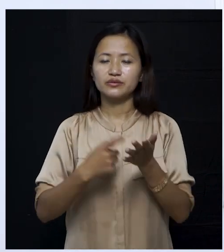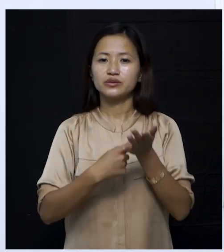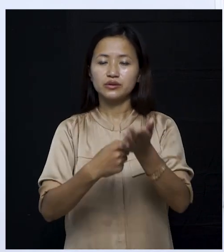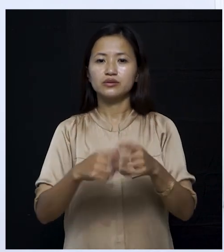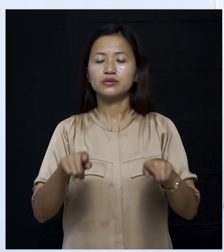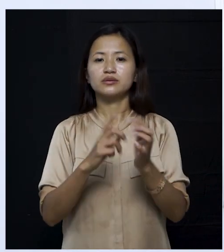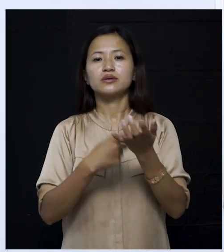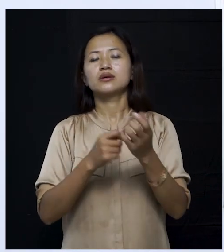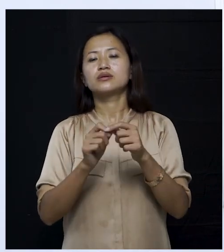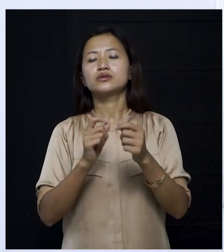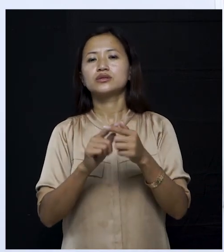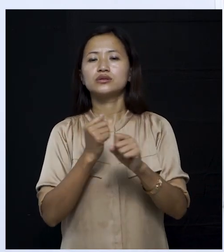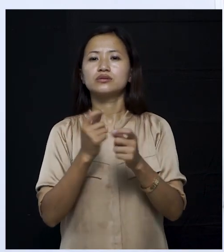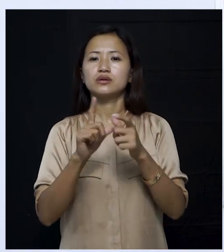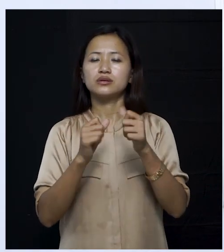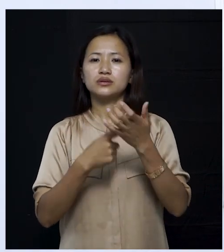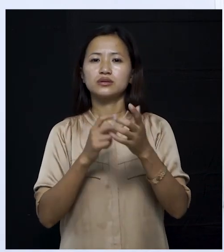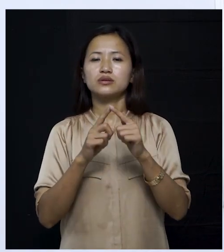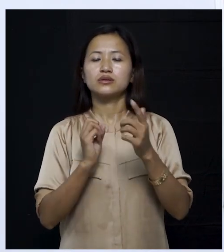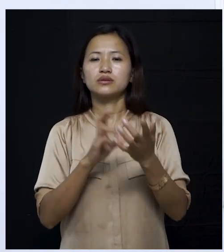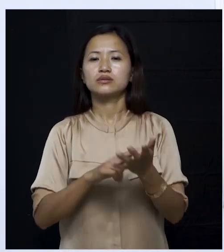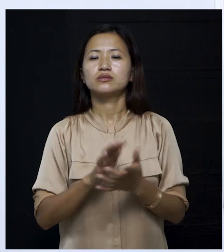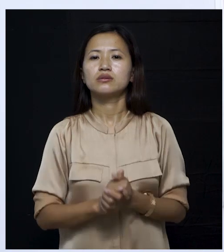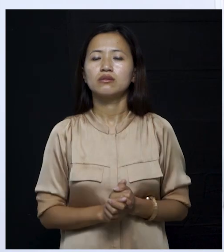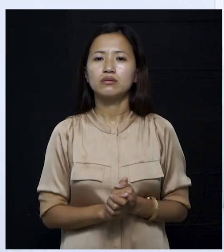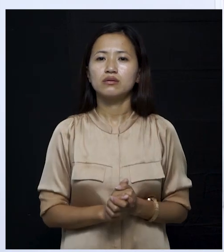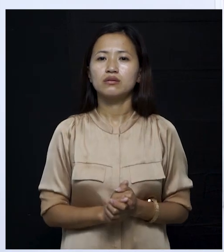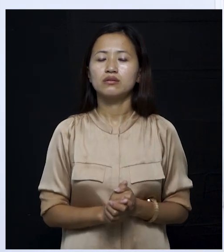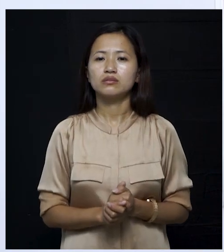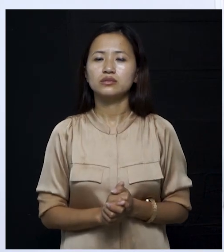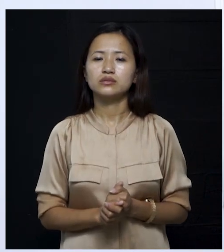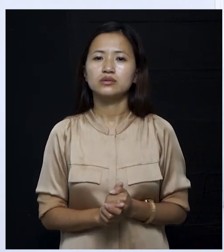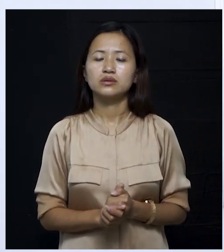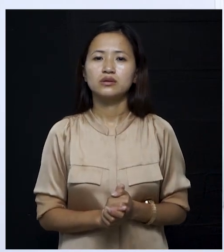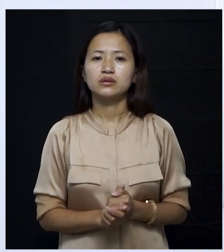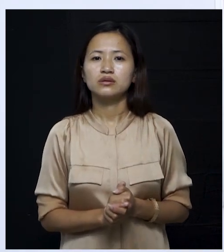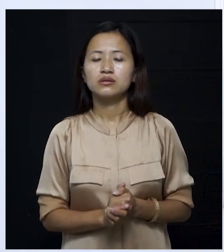and regulation. Okay, so we are talking about the informal institution.